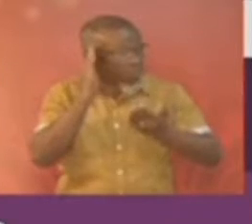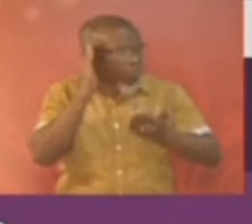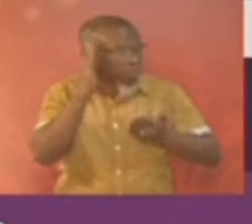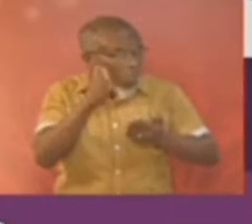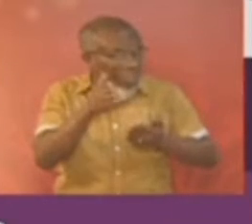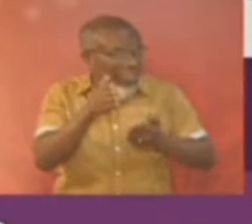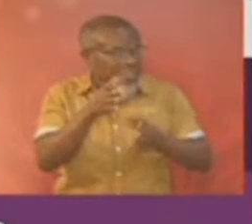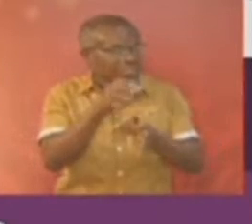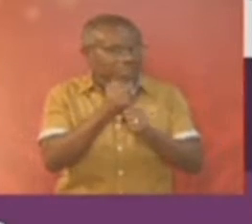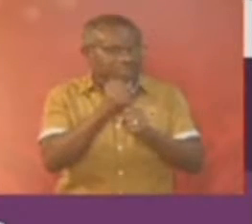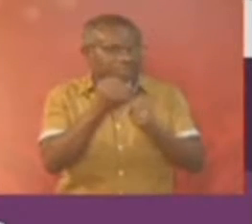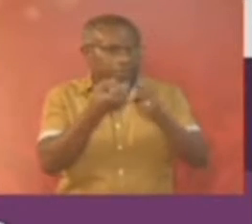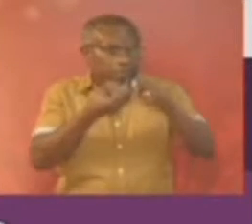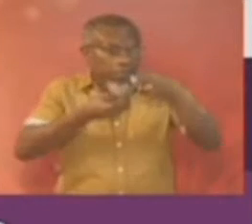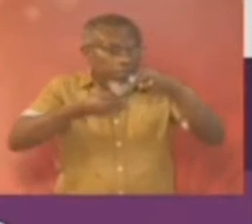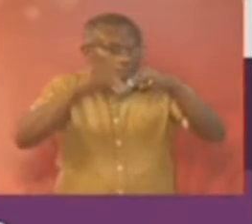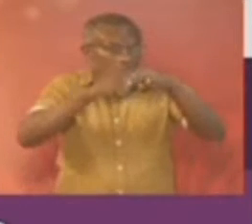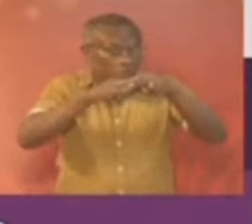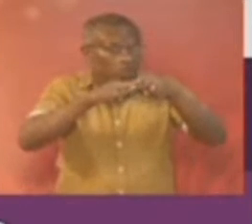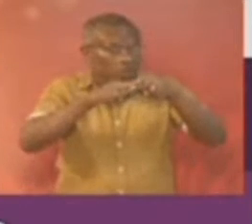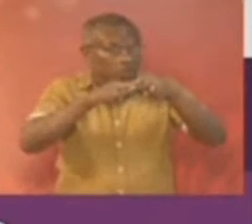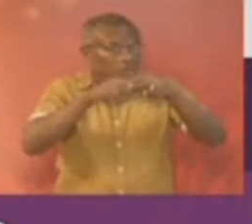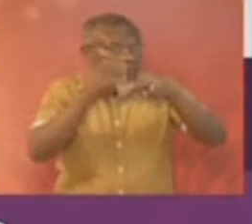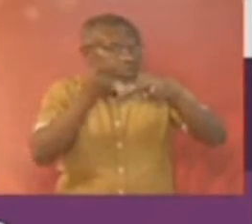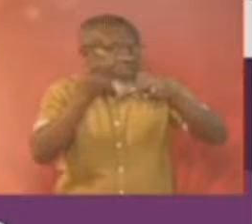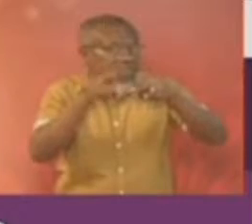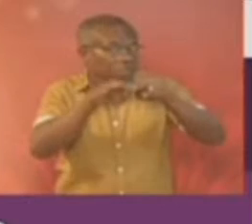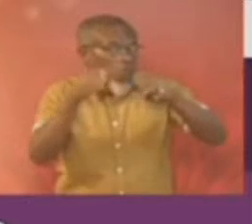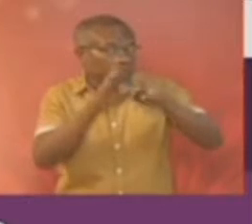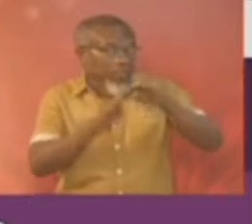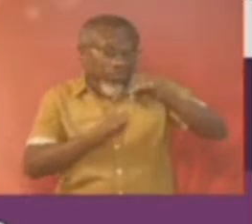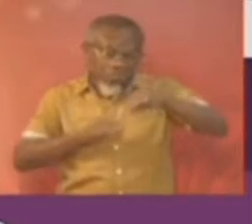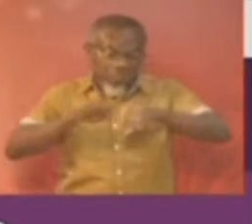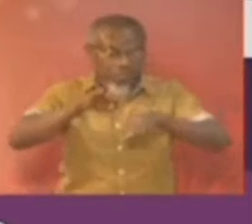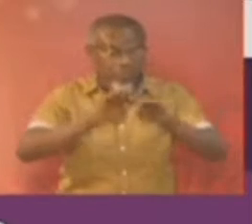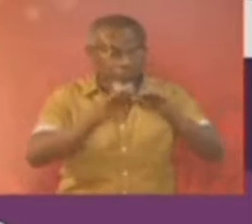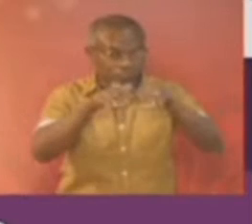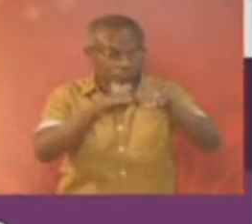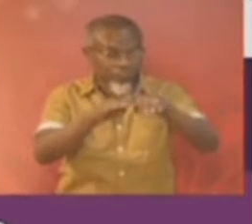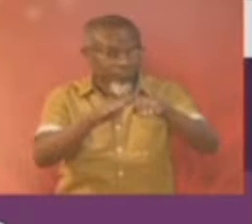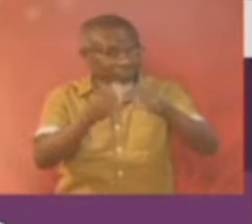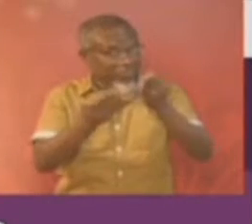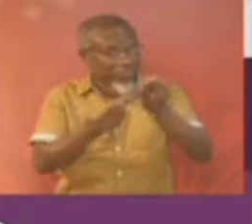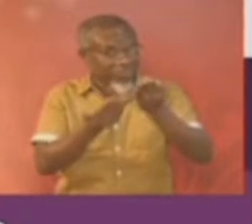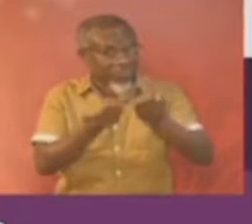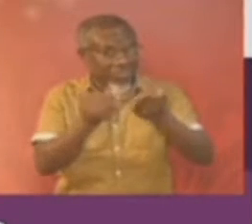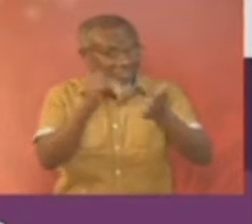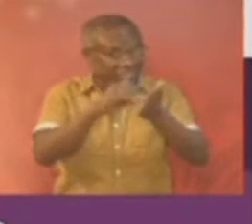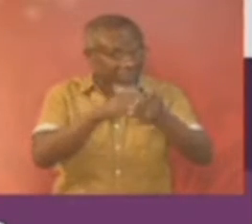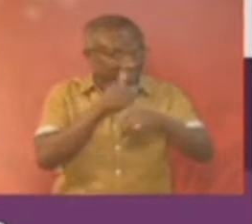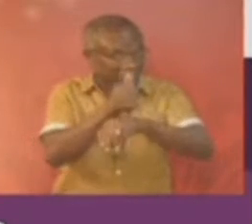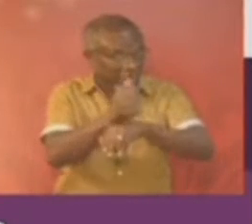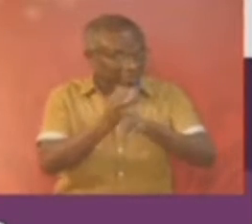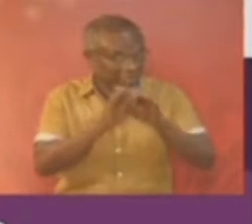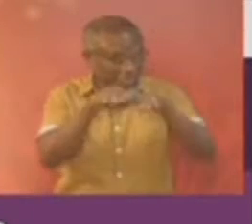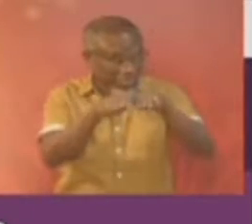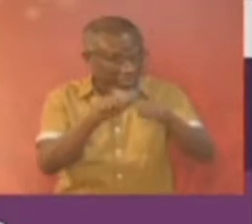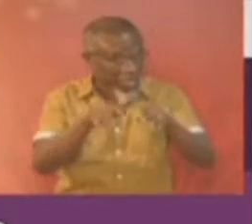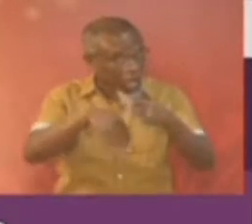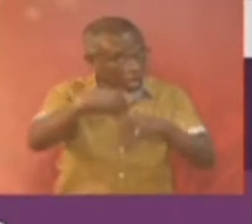of the beaches specifically, if that might again be blamed if there is a